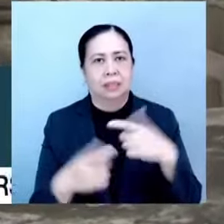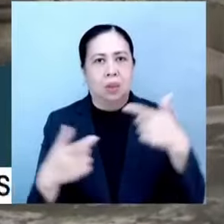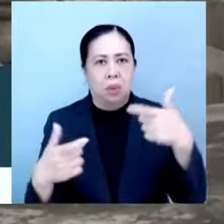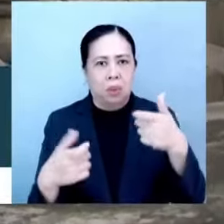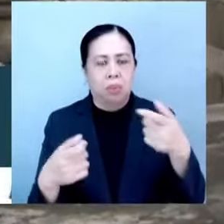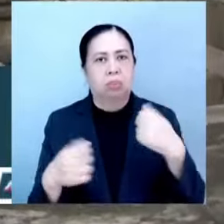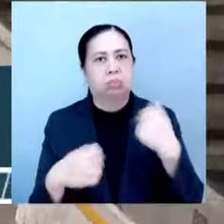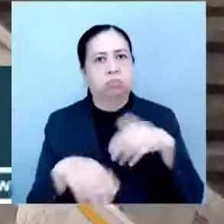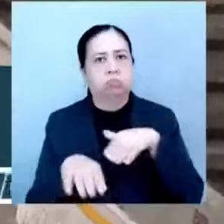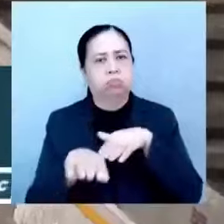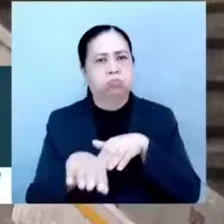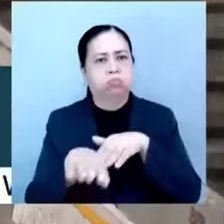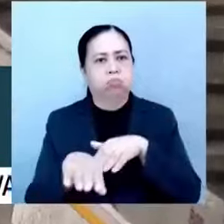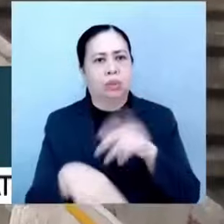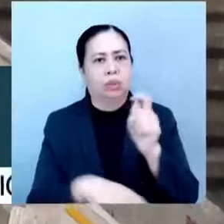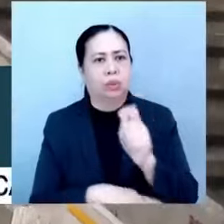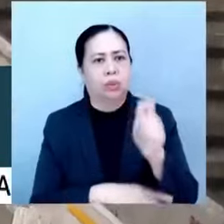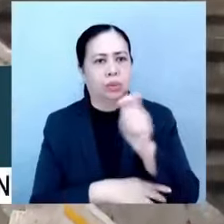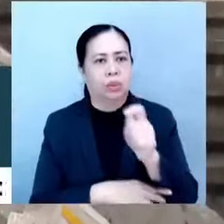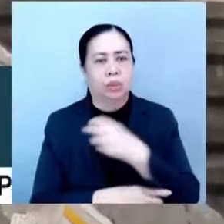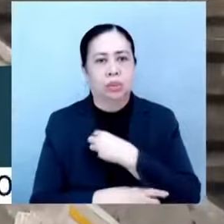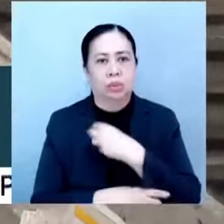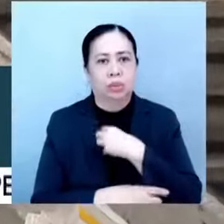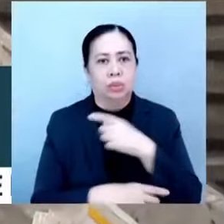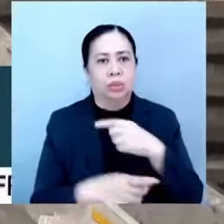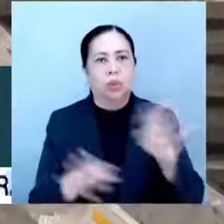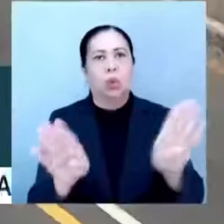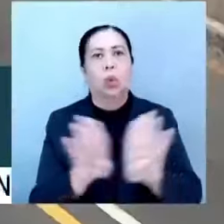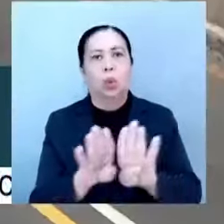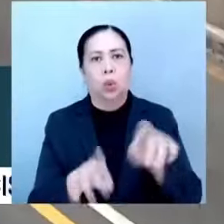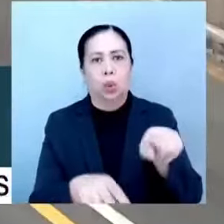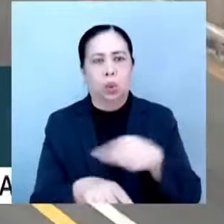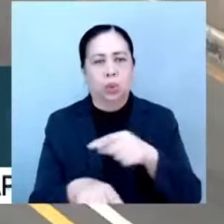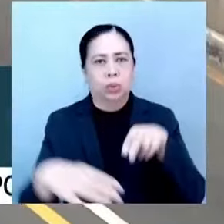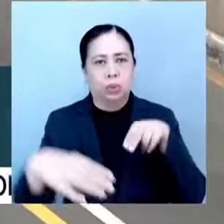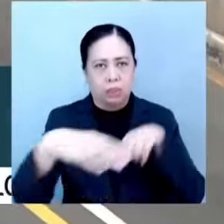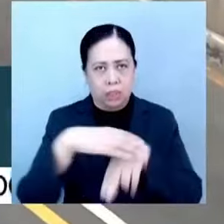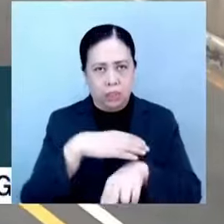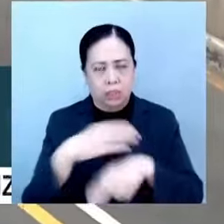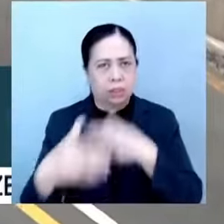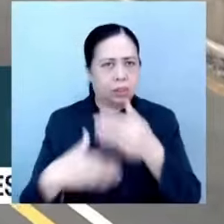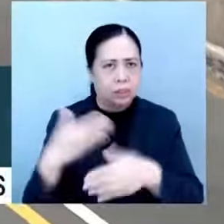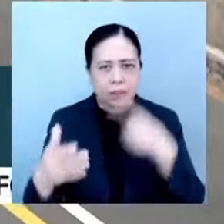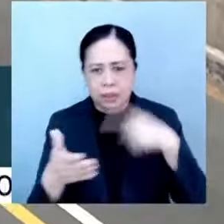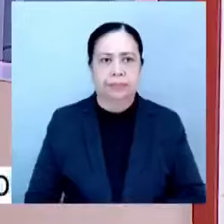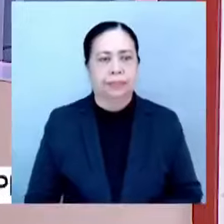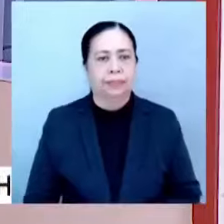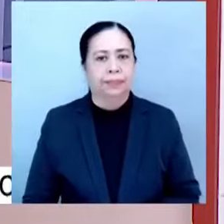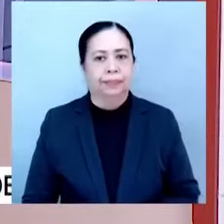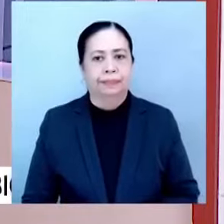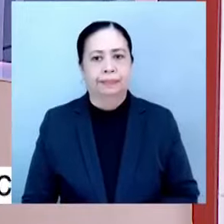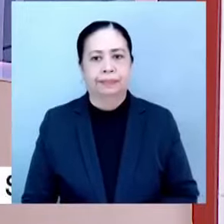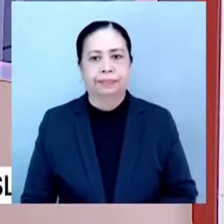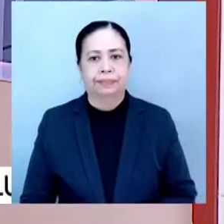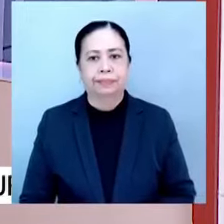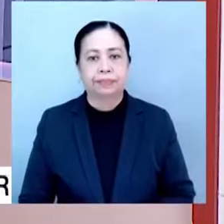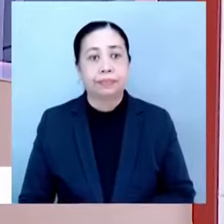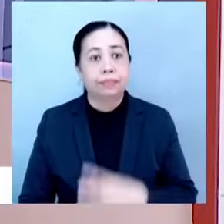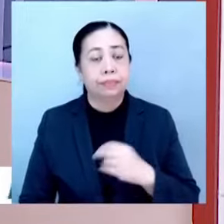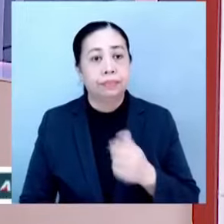on EDSA Tuesday as police closed the Ayala southbound tunnel to process the crime scene. An operative